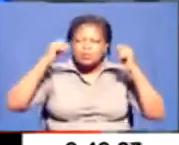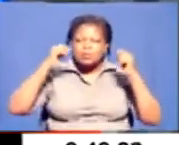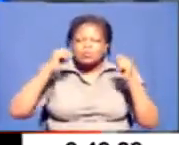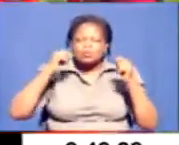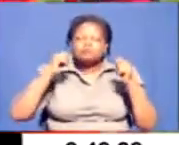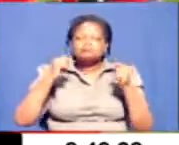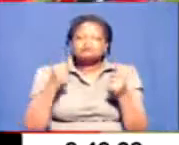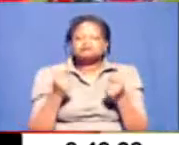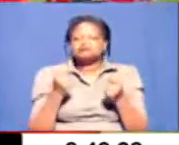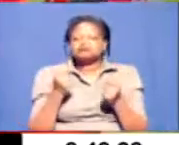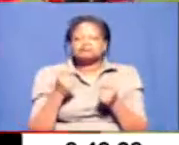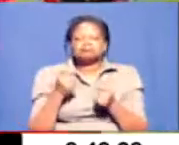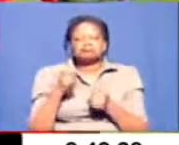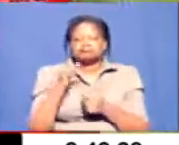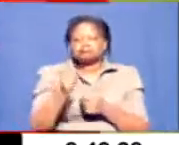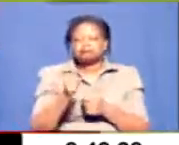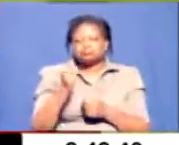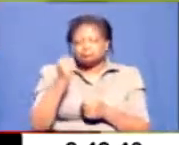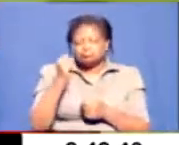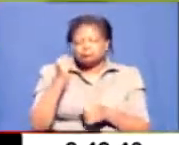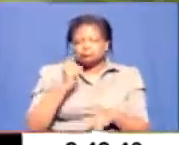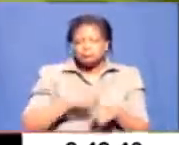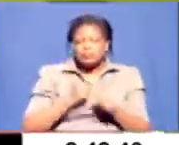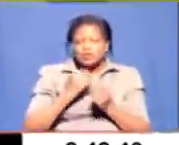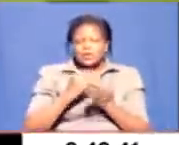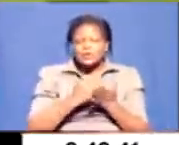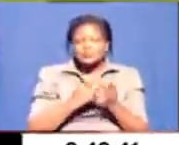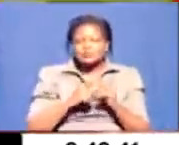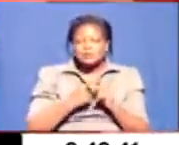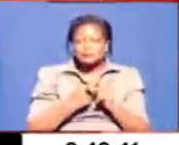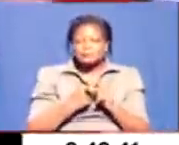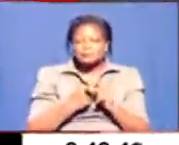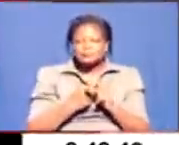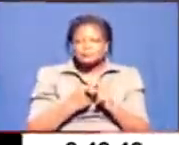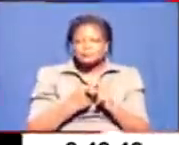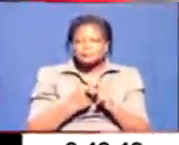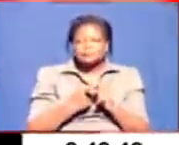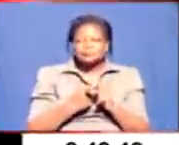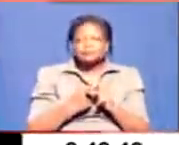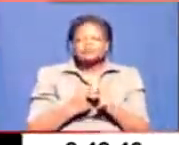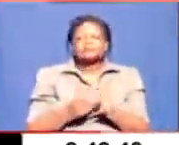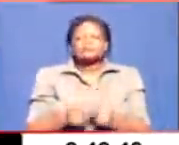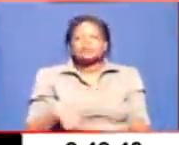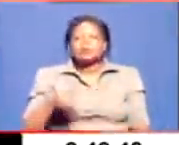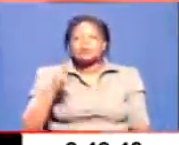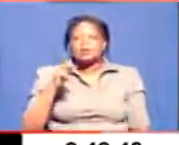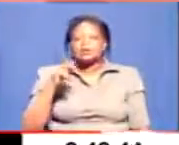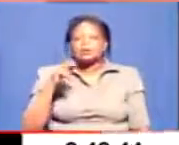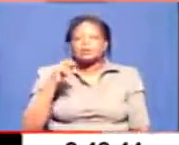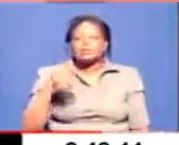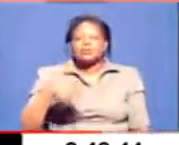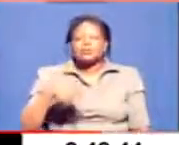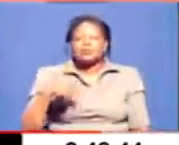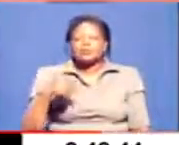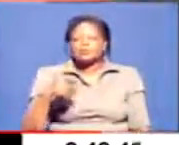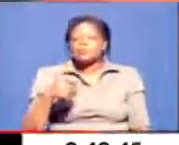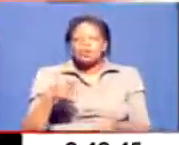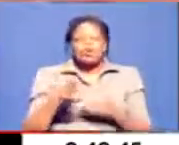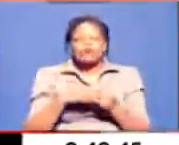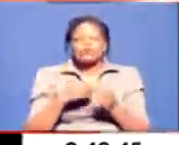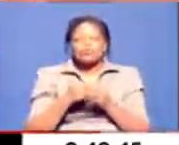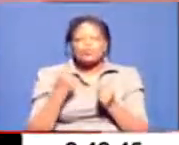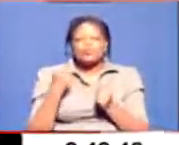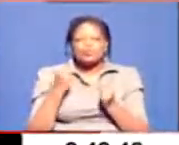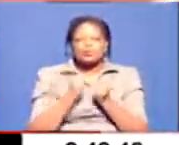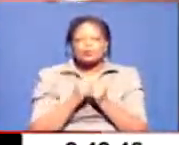as the athletics program got underway. Captain Rodgers Kiprop and his guide Alpha Malinga were contended with the fourth position in the 5,000